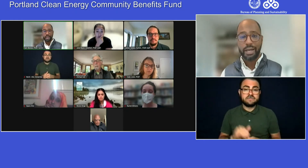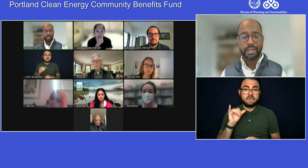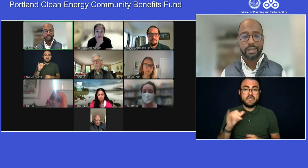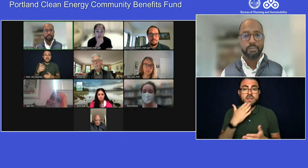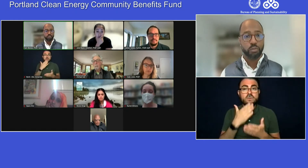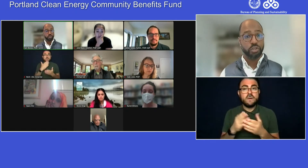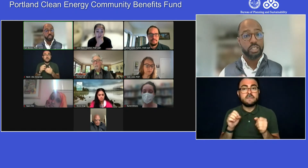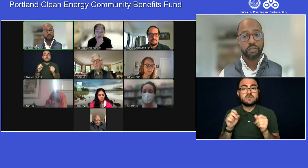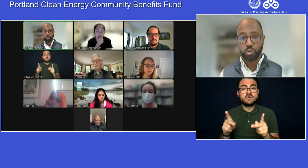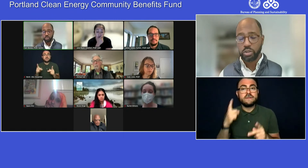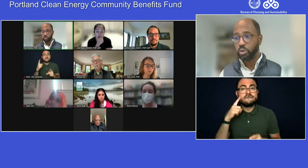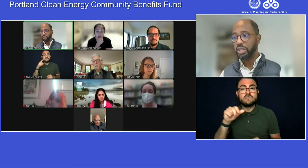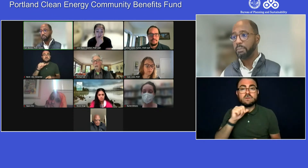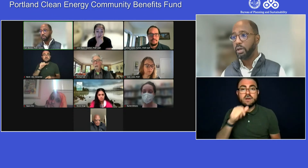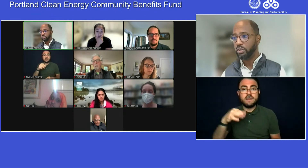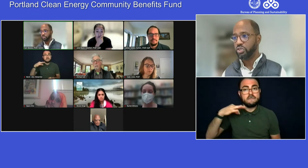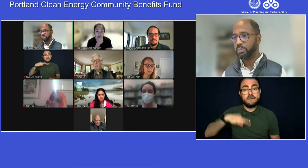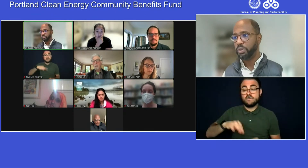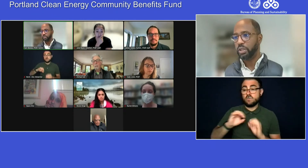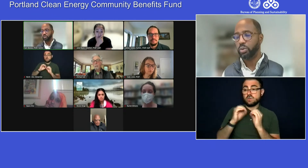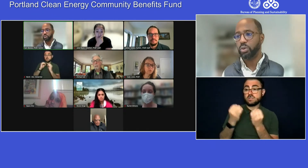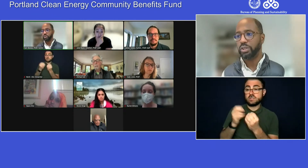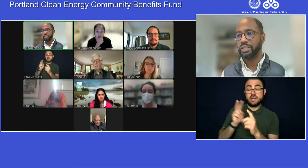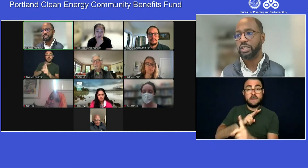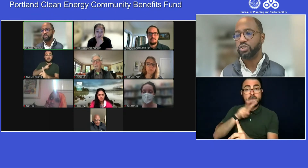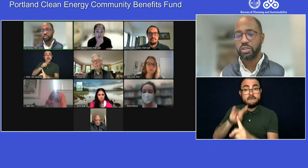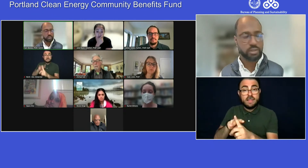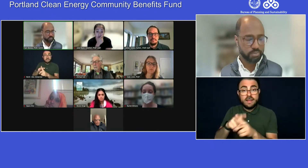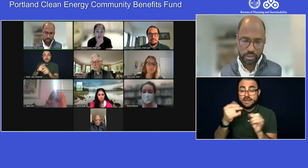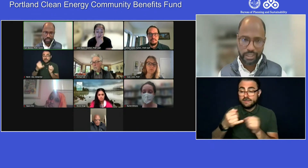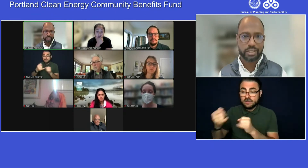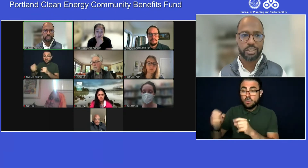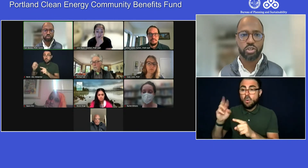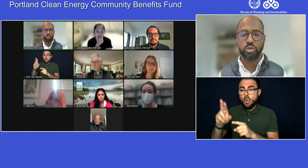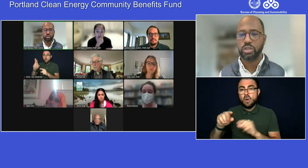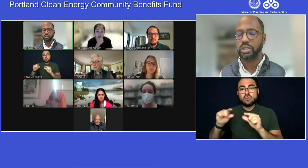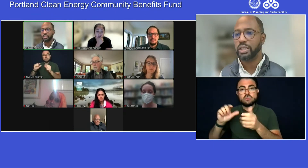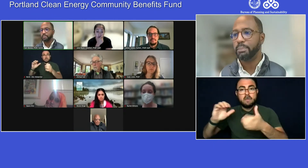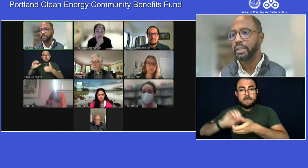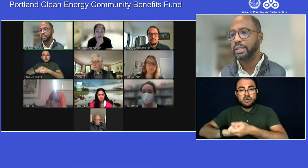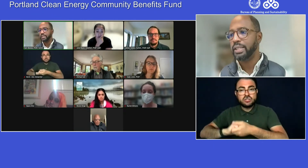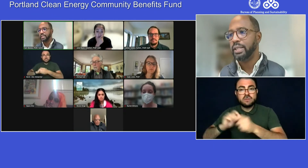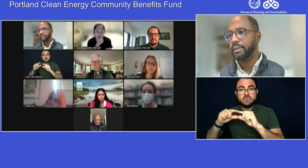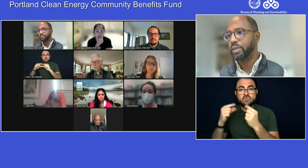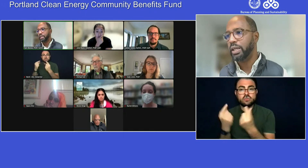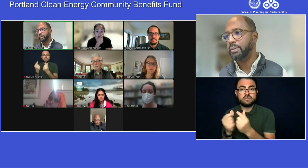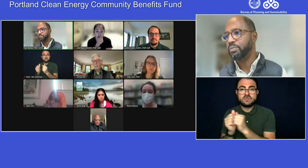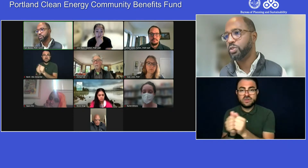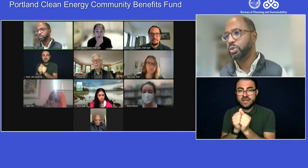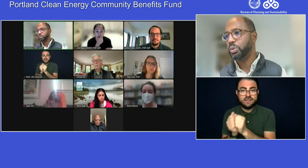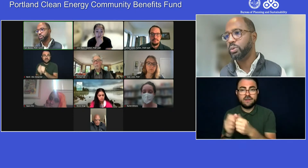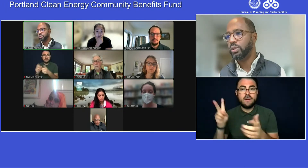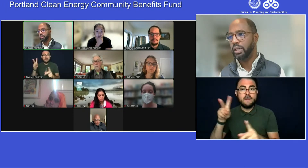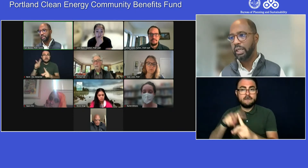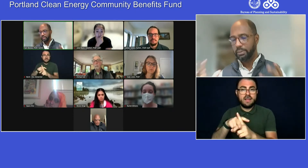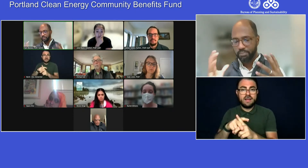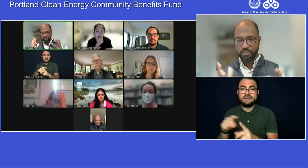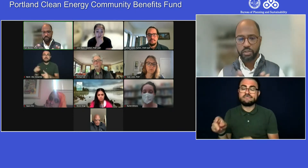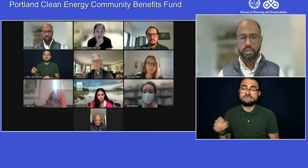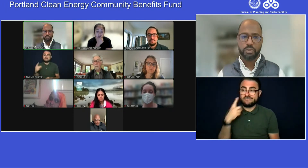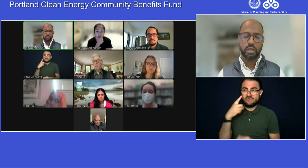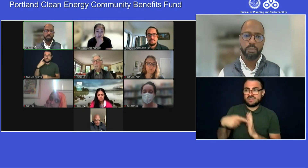be able to apply both individually or in partnership with other organizations like electric utility companies